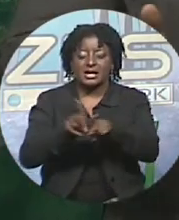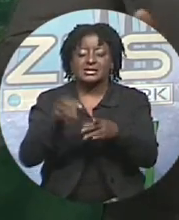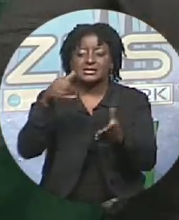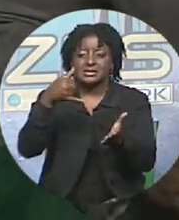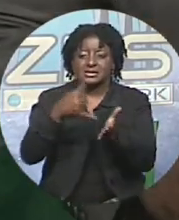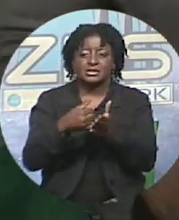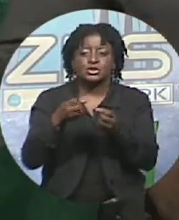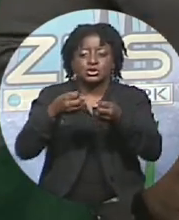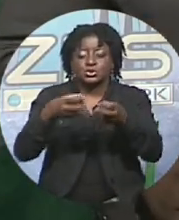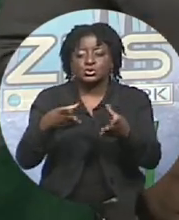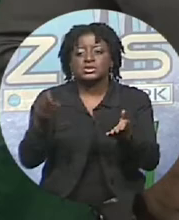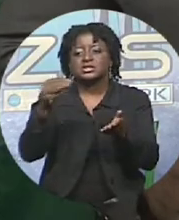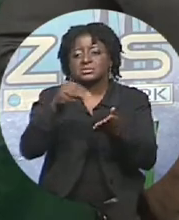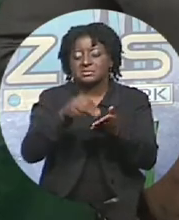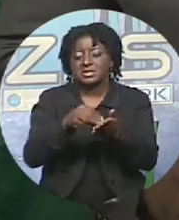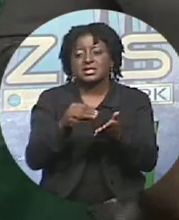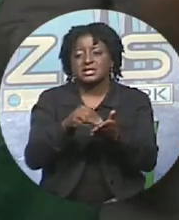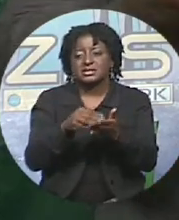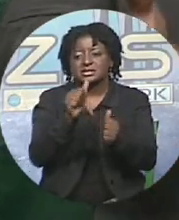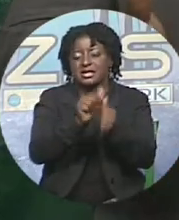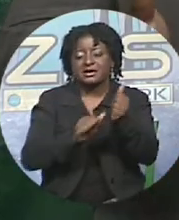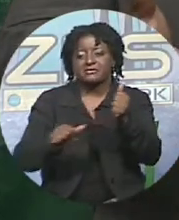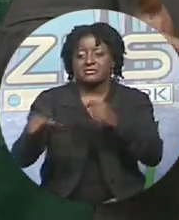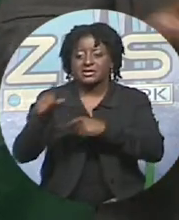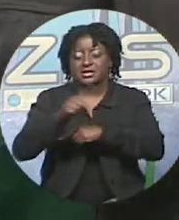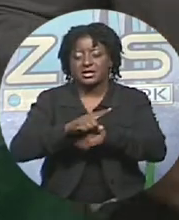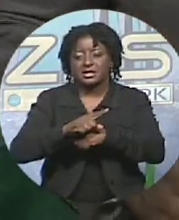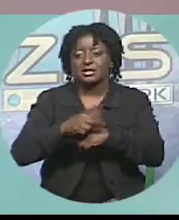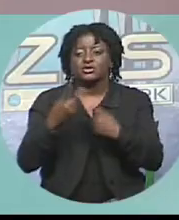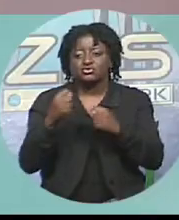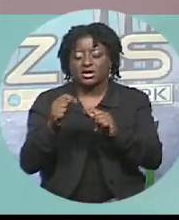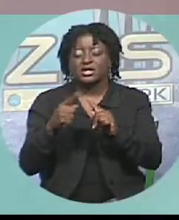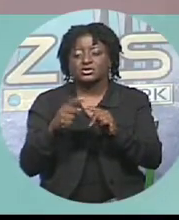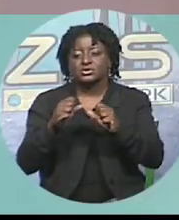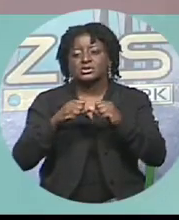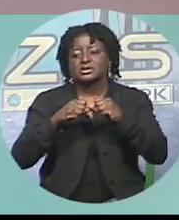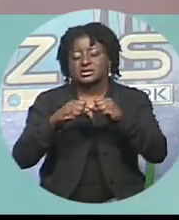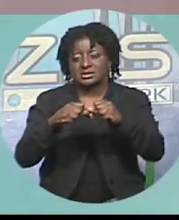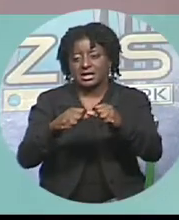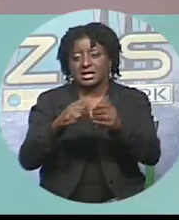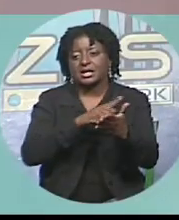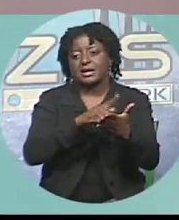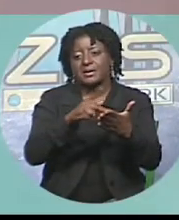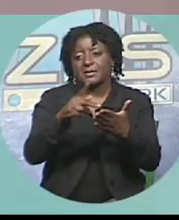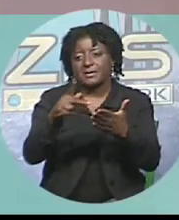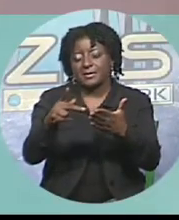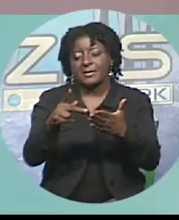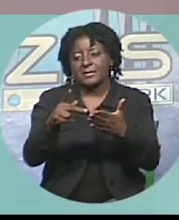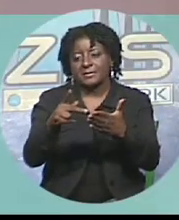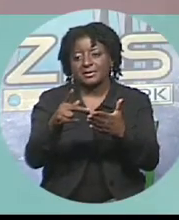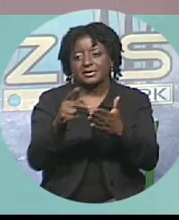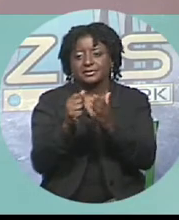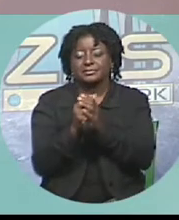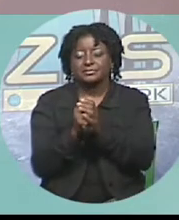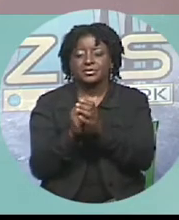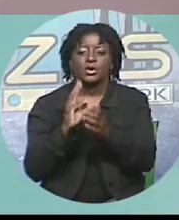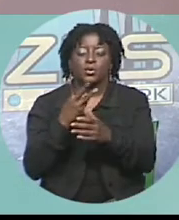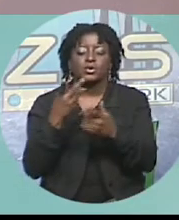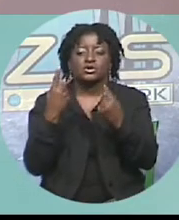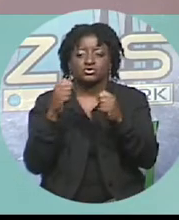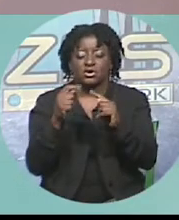every day while trying to sustain a payroll. We have tried our best to minimize the impact of all of